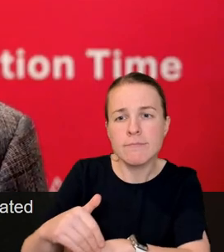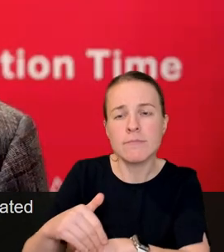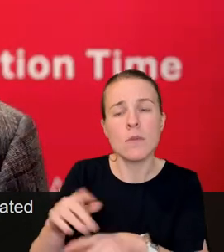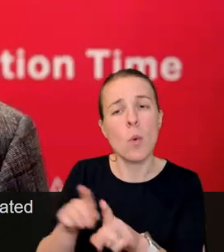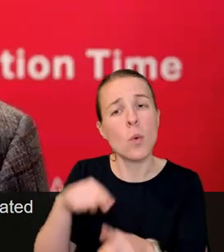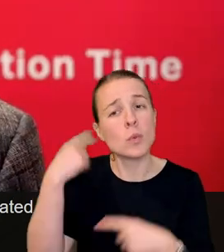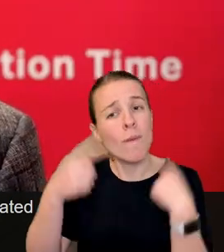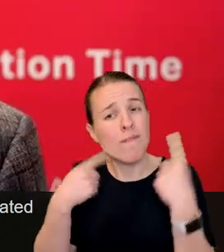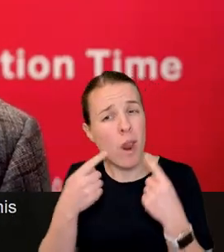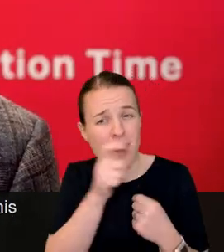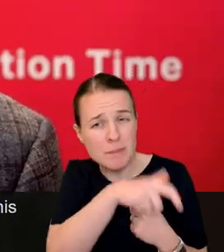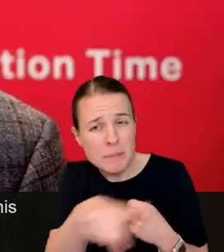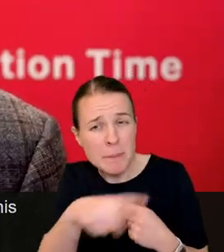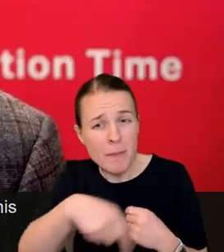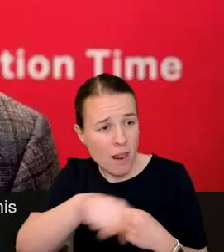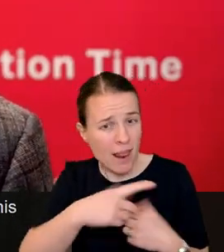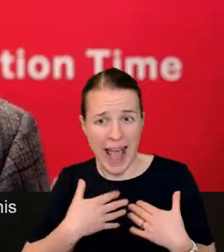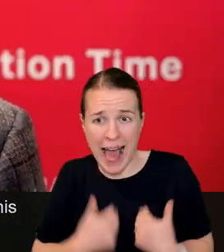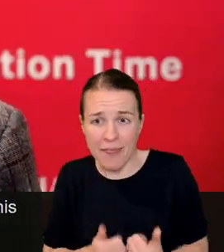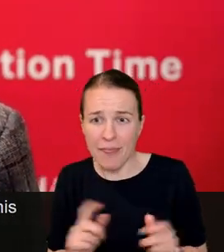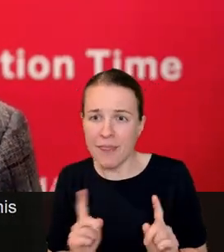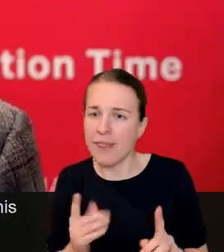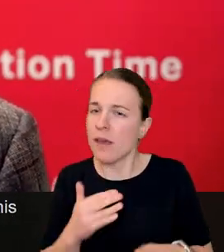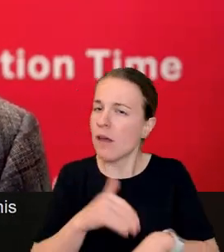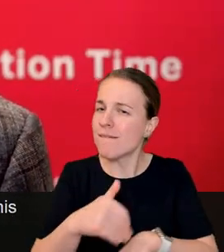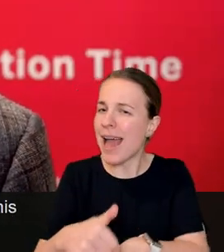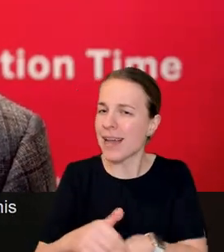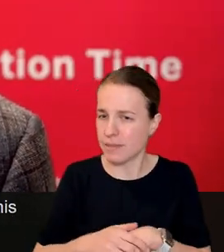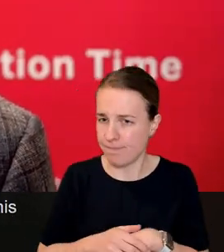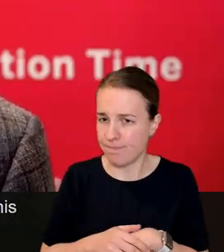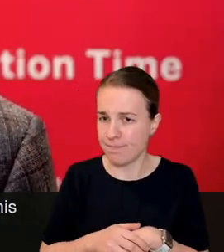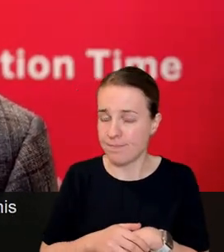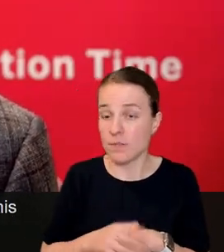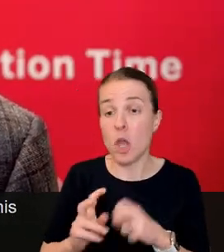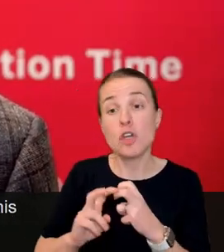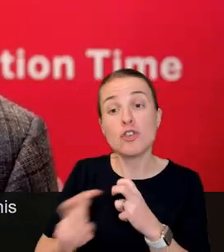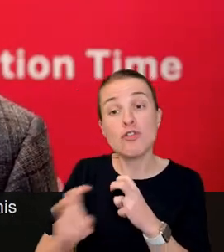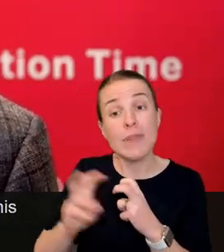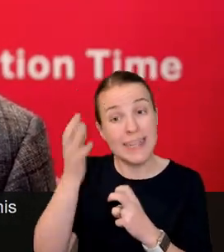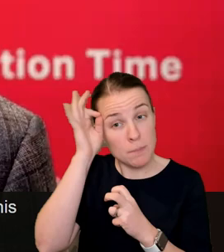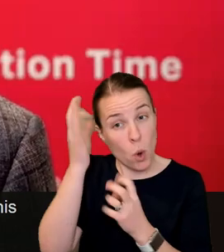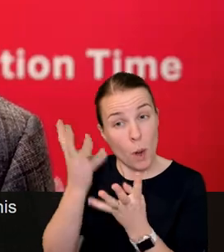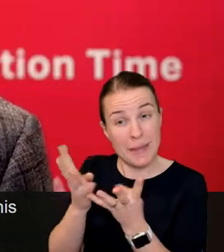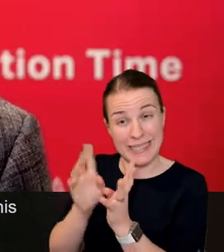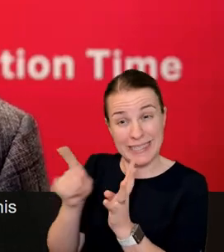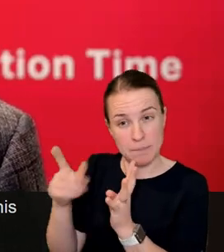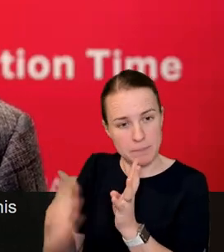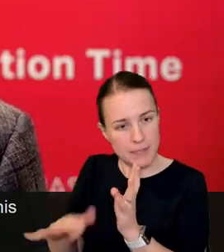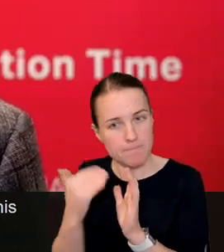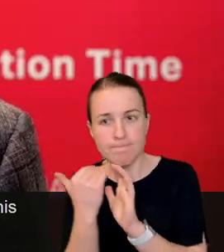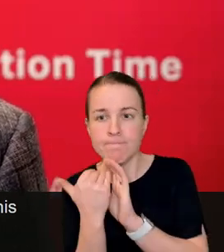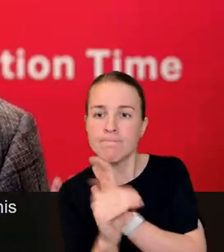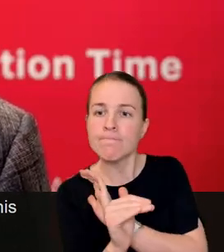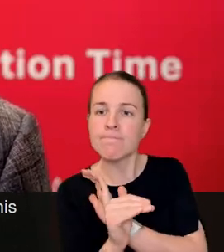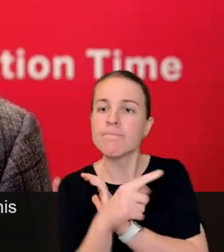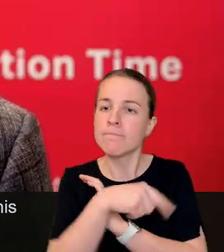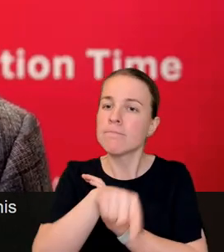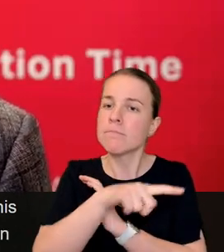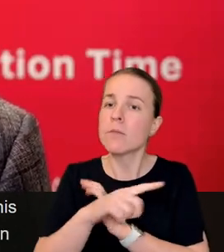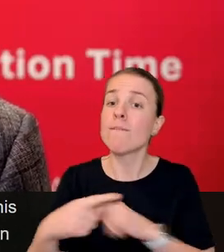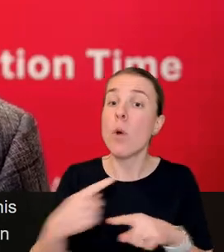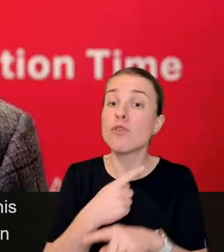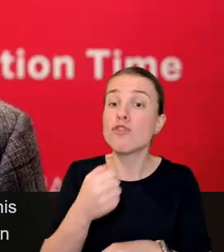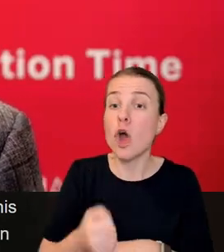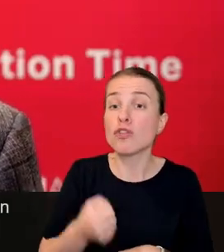health. The Transport Committee wrote to the Chief Executive of Crossrail asking if Omicron would delay the